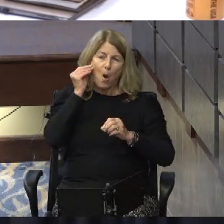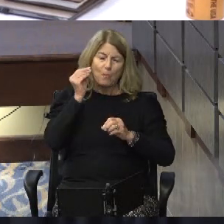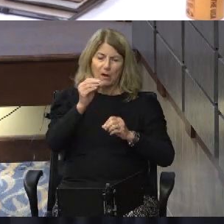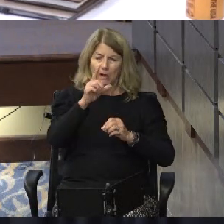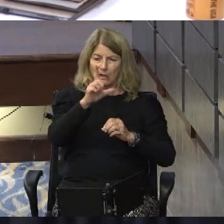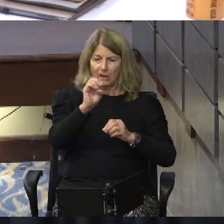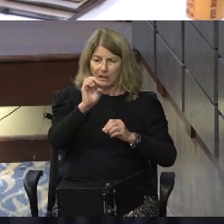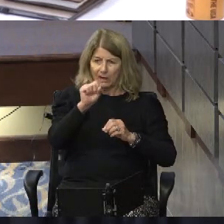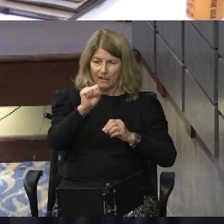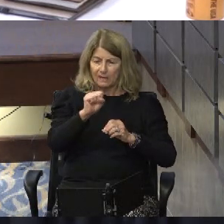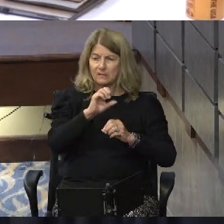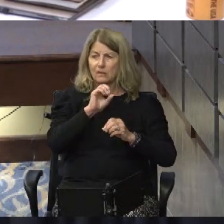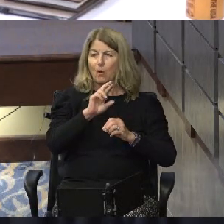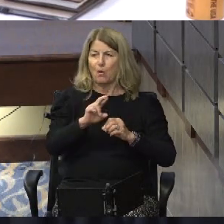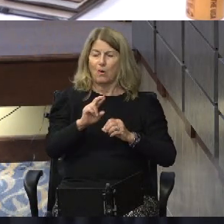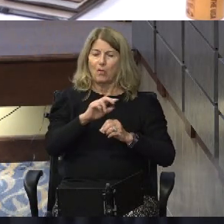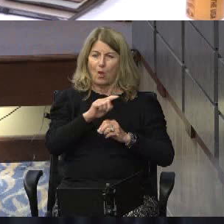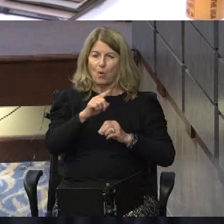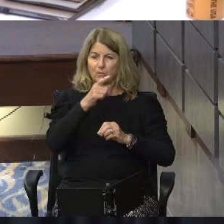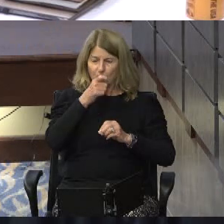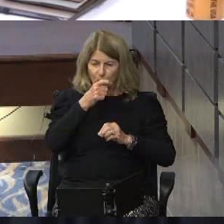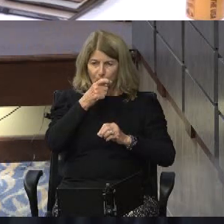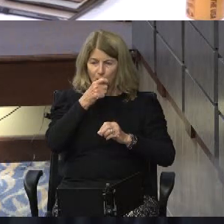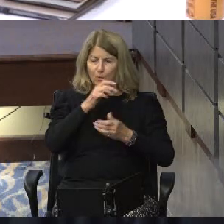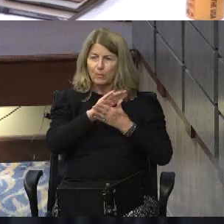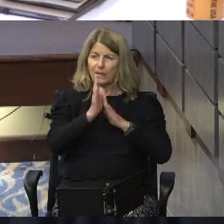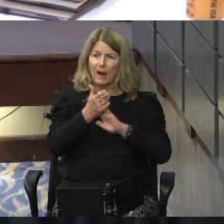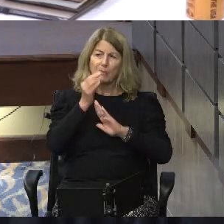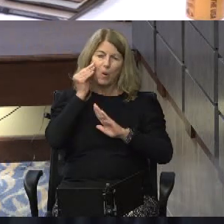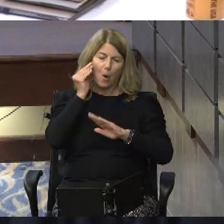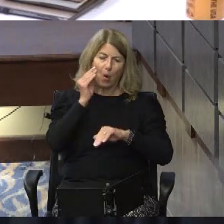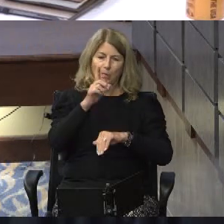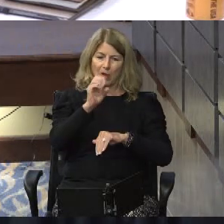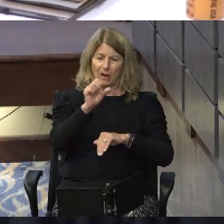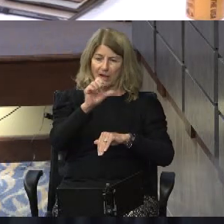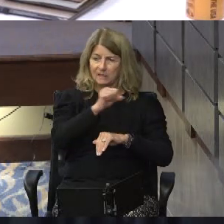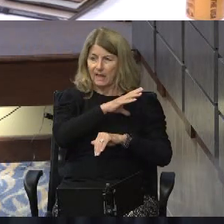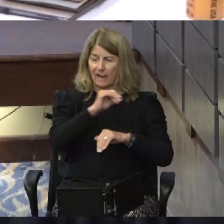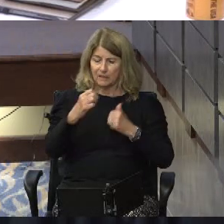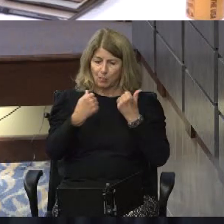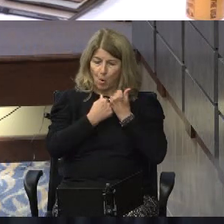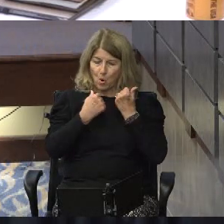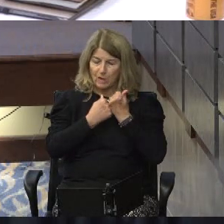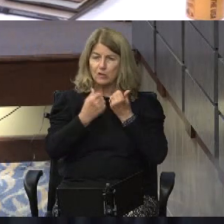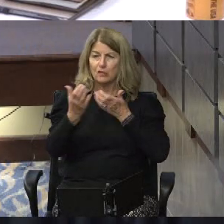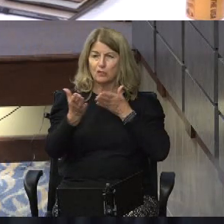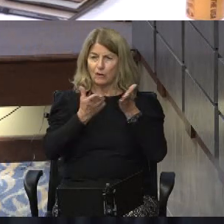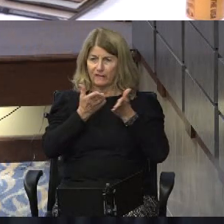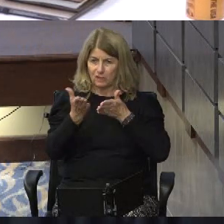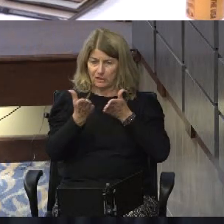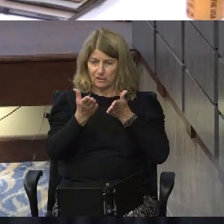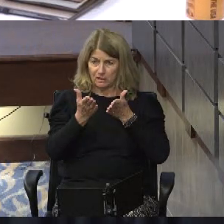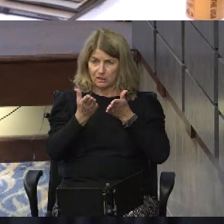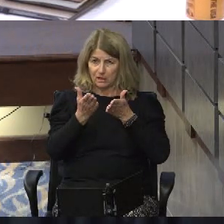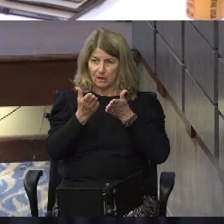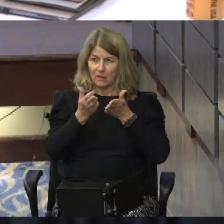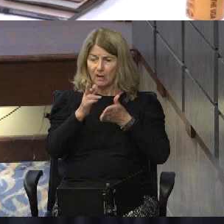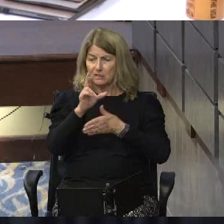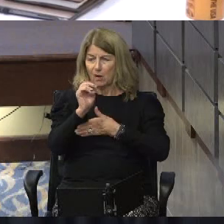of becoming homeless, and supportive services. There is a public hearing and a resolution for your